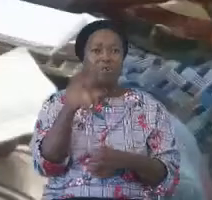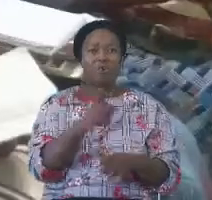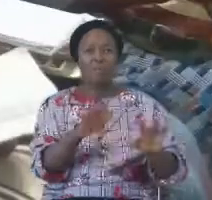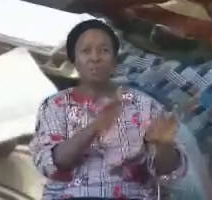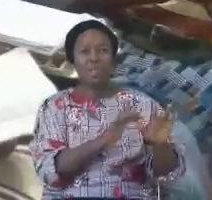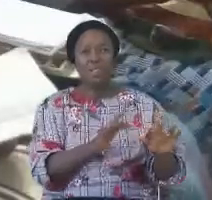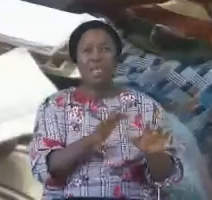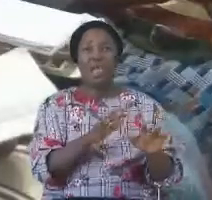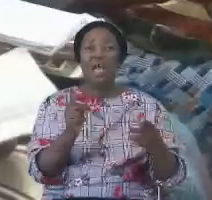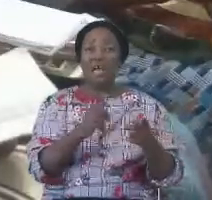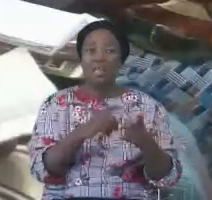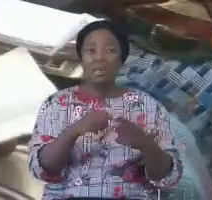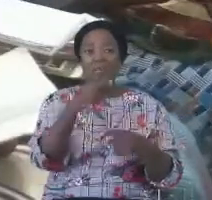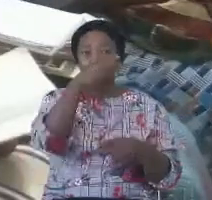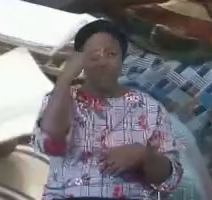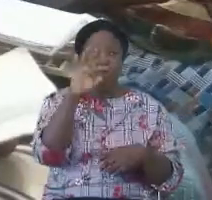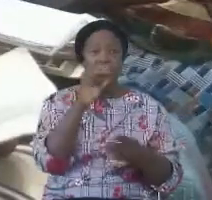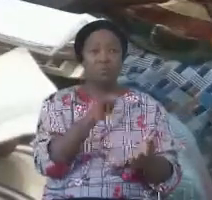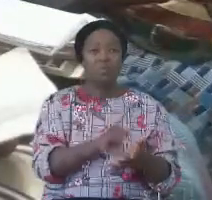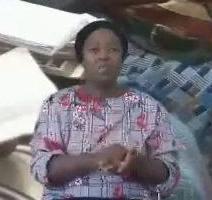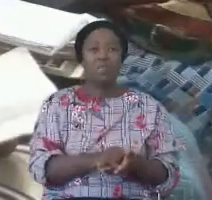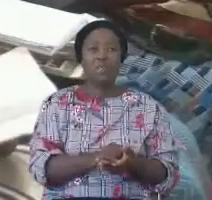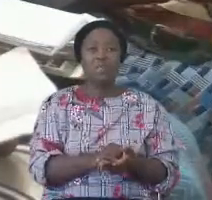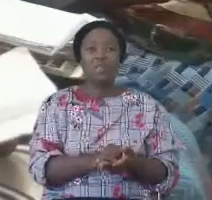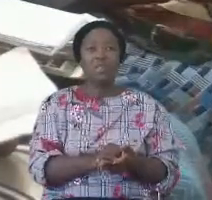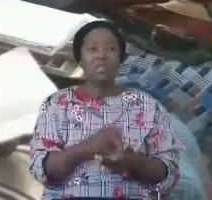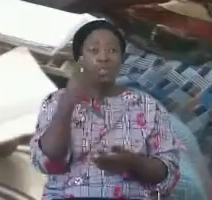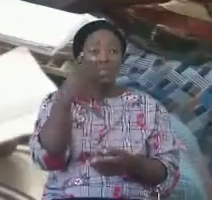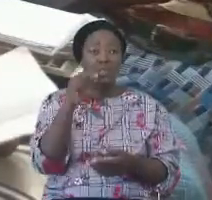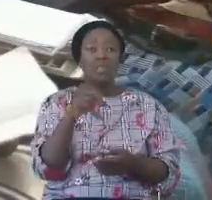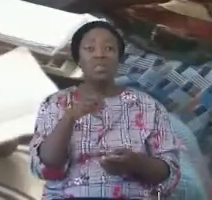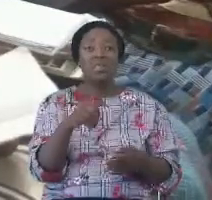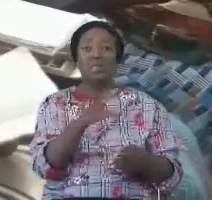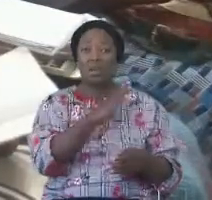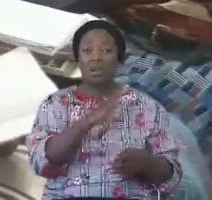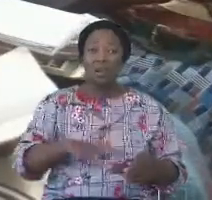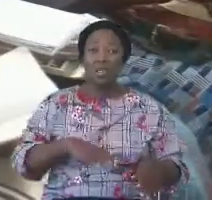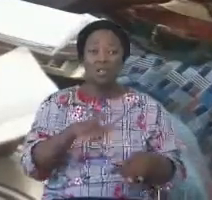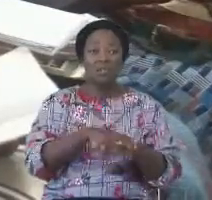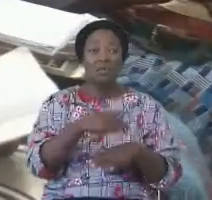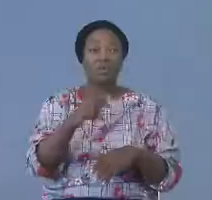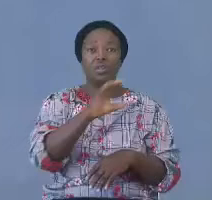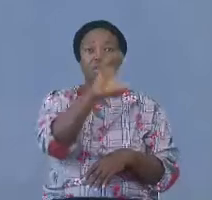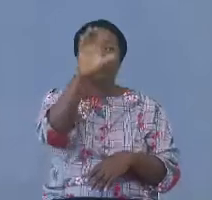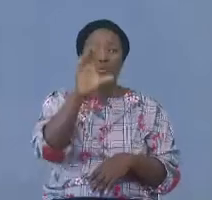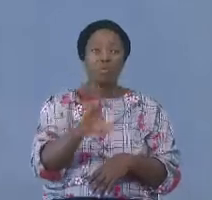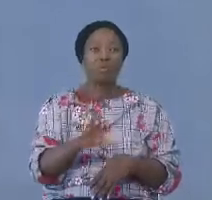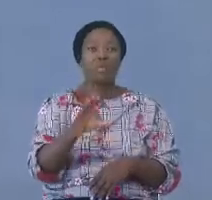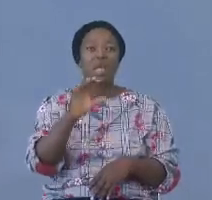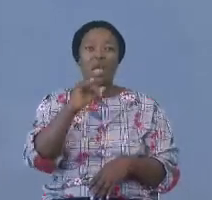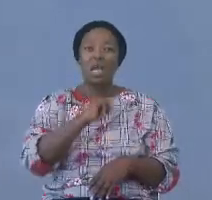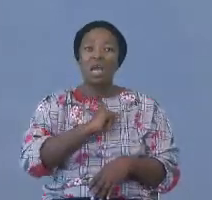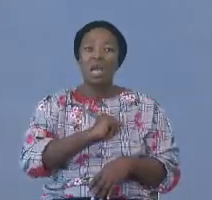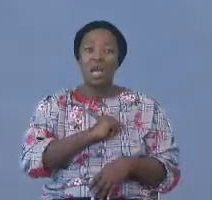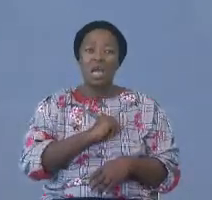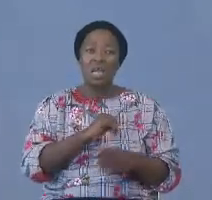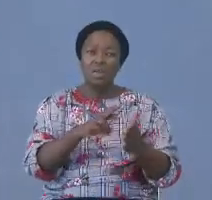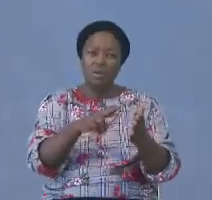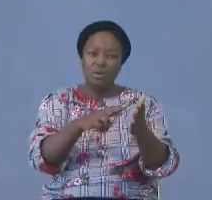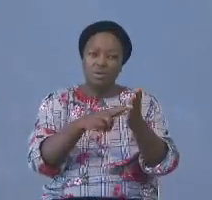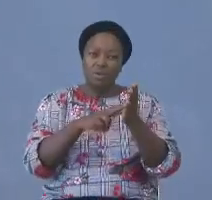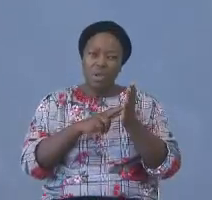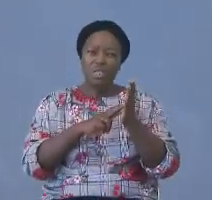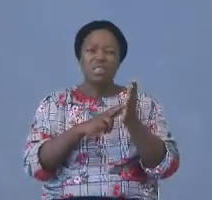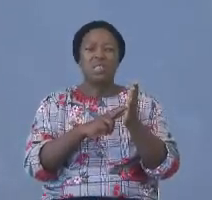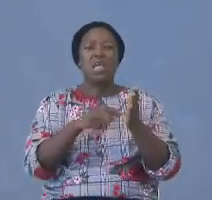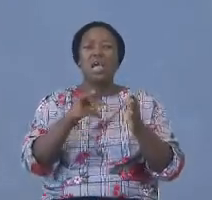riches of your love the riches of your mercy and because of that looking at christ on